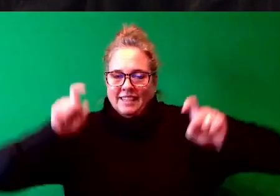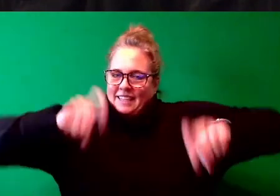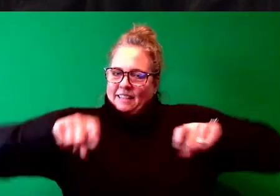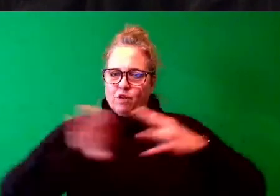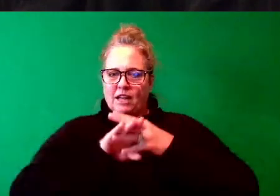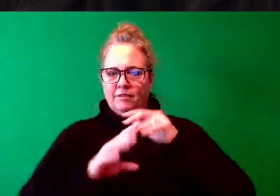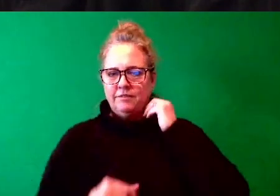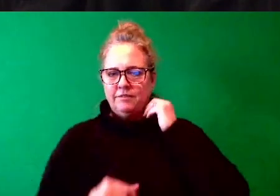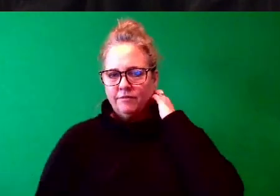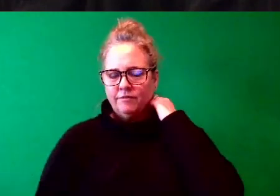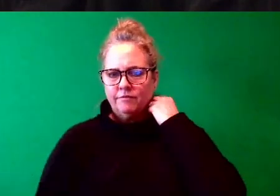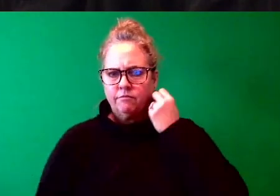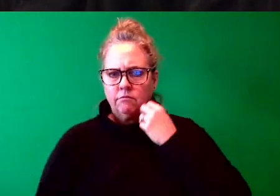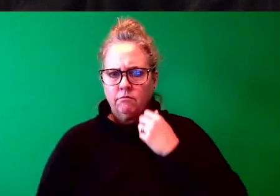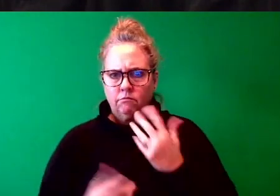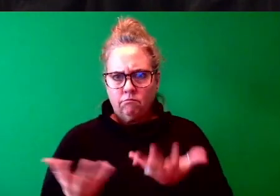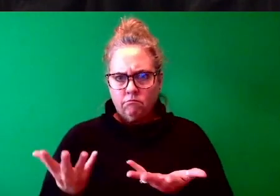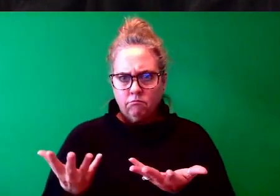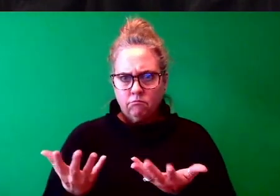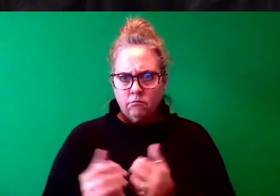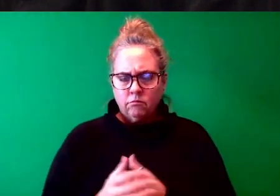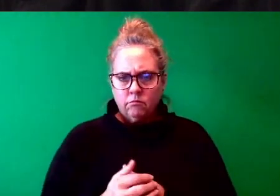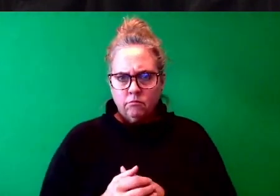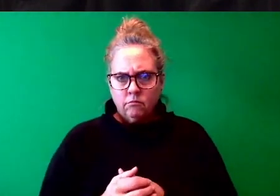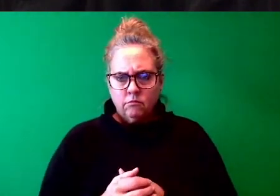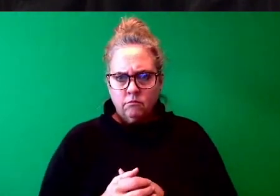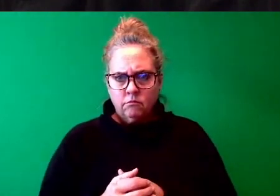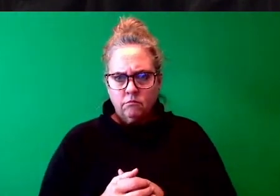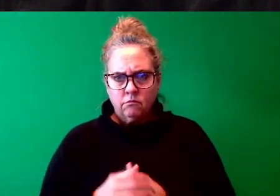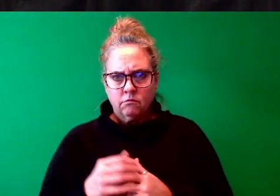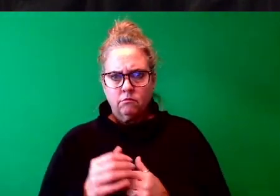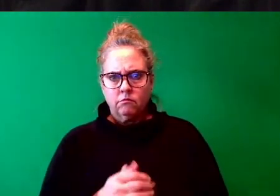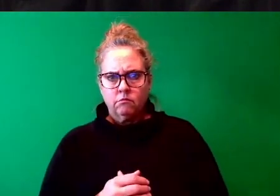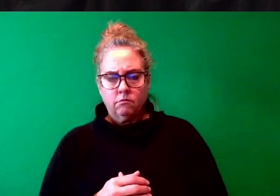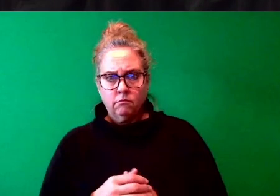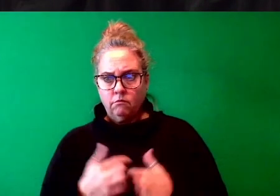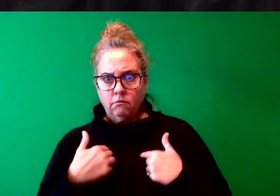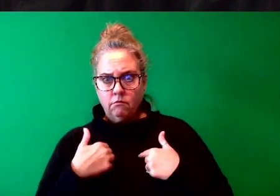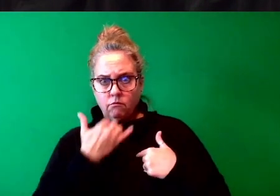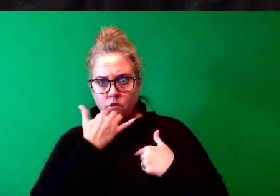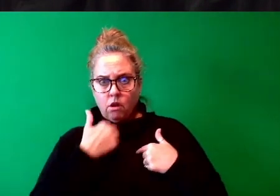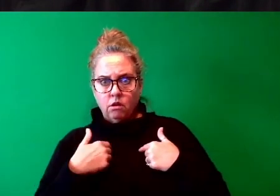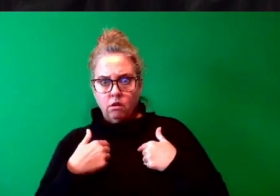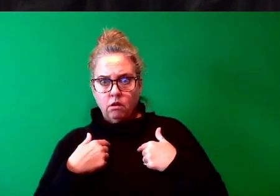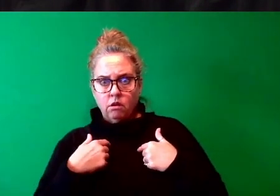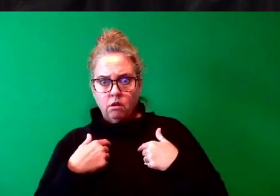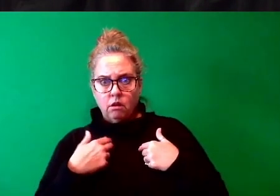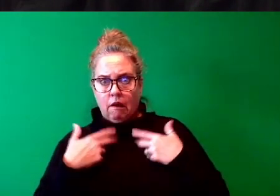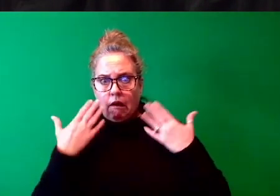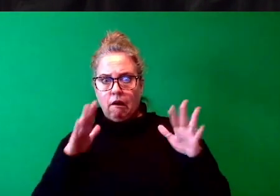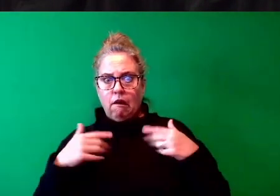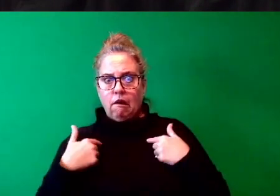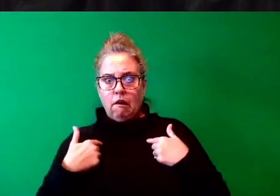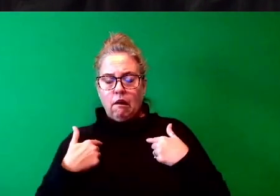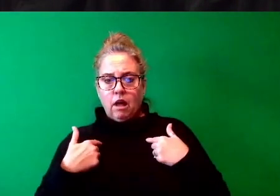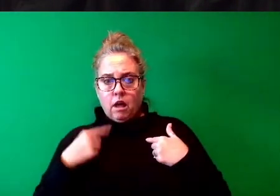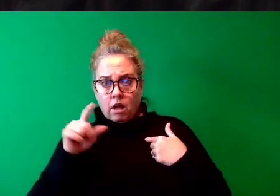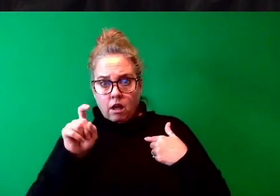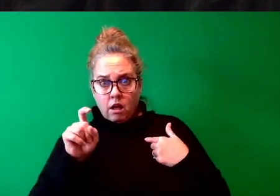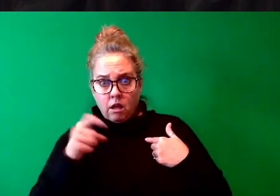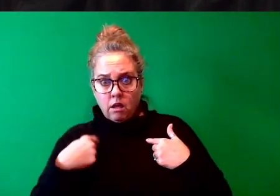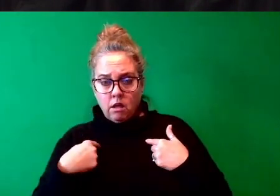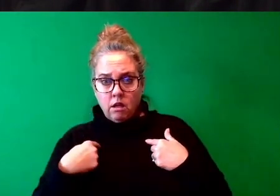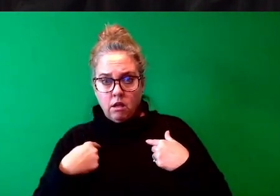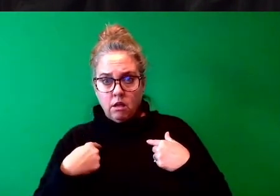Yes. Uh-oh. Sorry. What'd we do? No, you didn't do anything. I just, perhaps to make it a